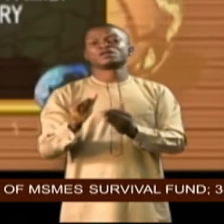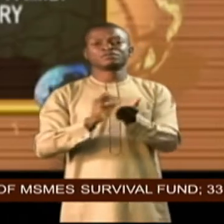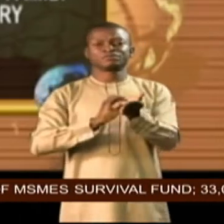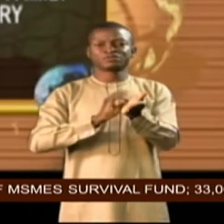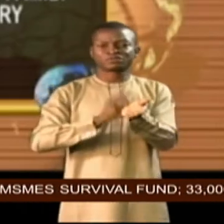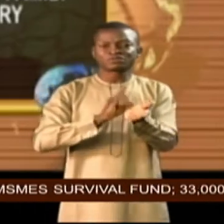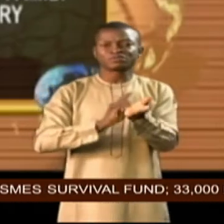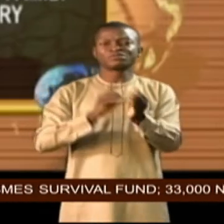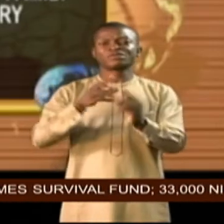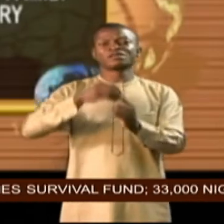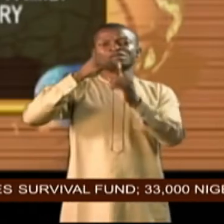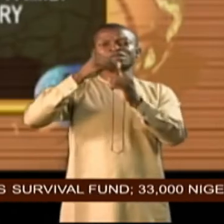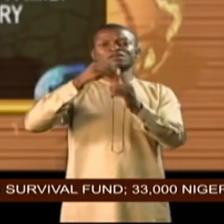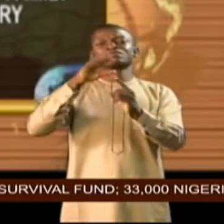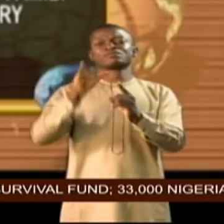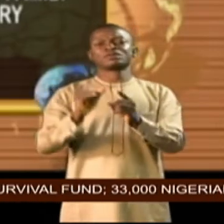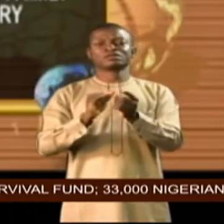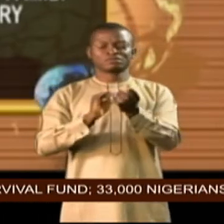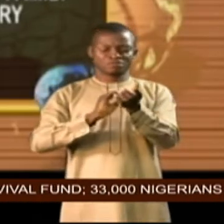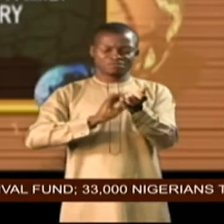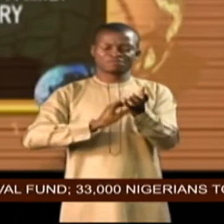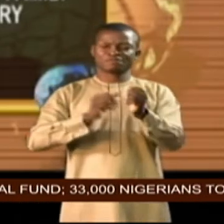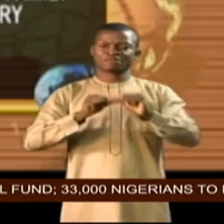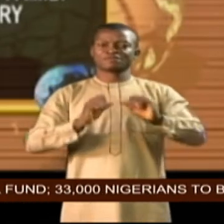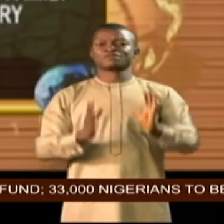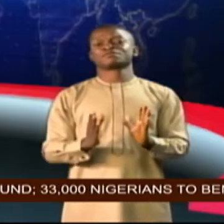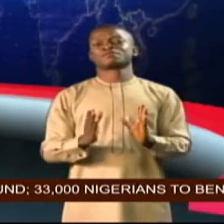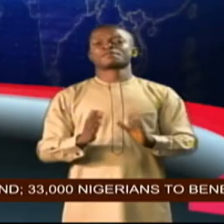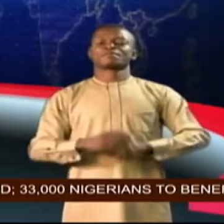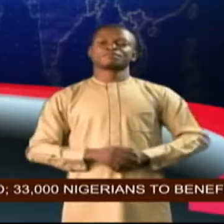doctors, particularly epidemiologists.